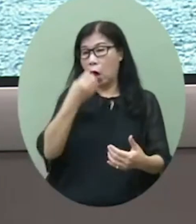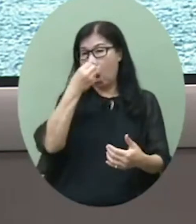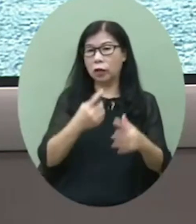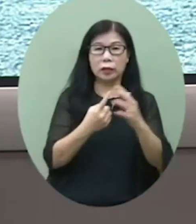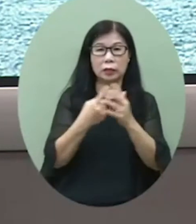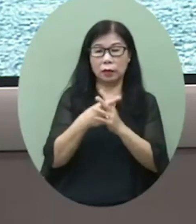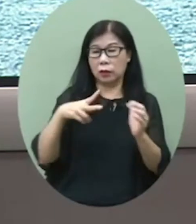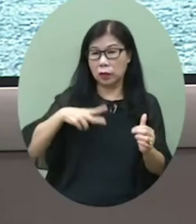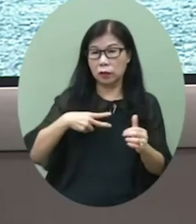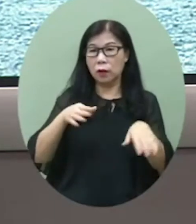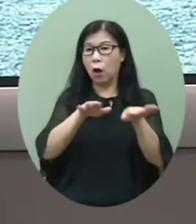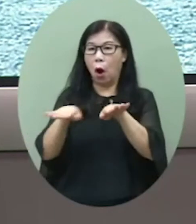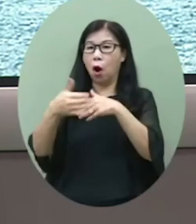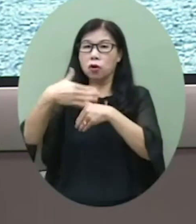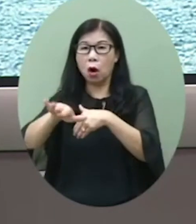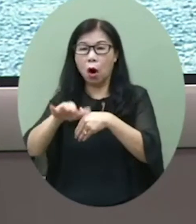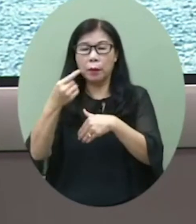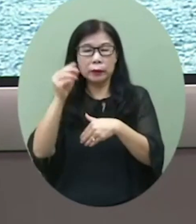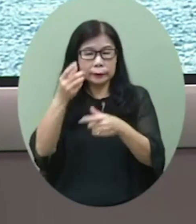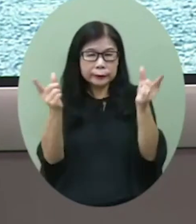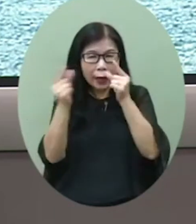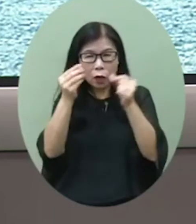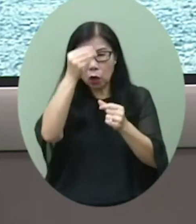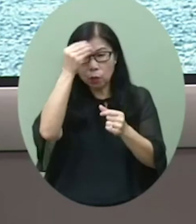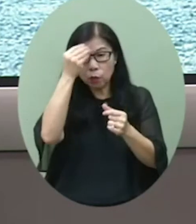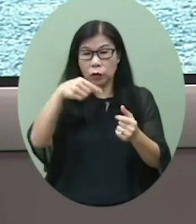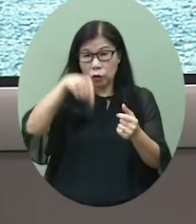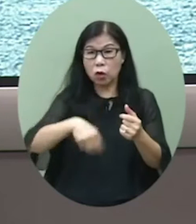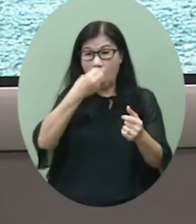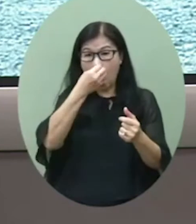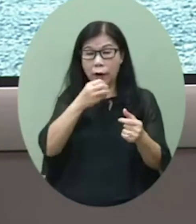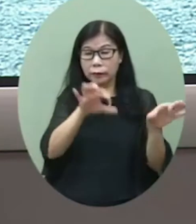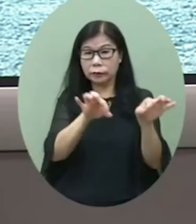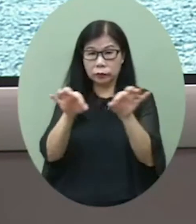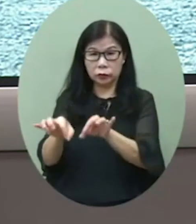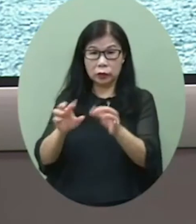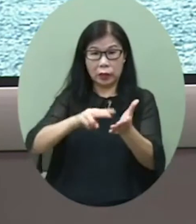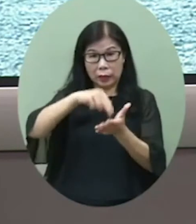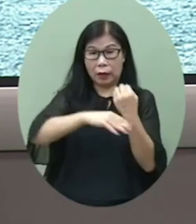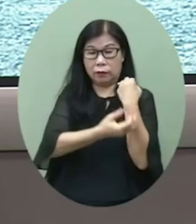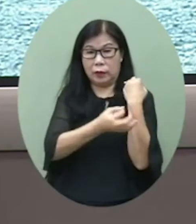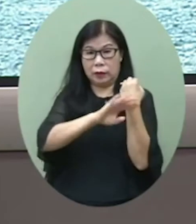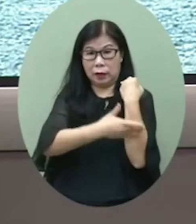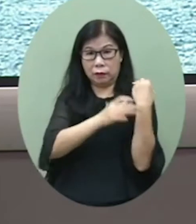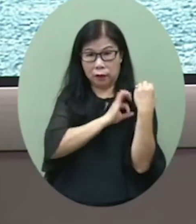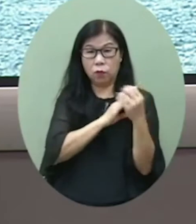year. That is a postponement of 1 year. And then we have looked at overseas experience just now, and then in Hong